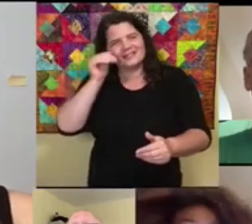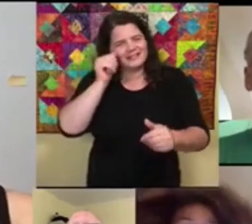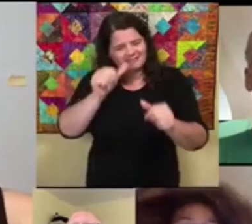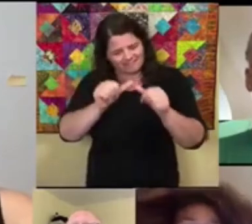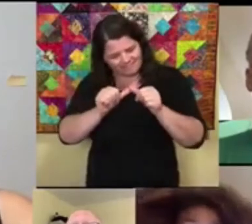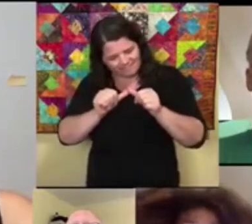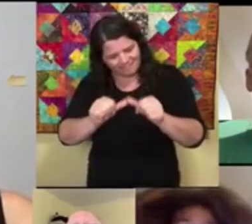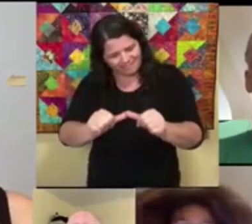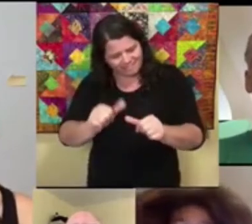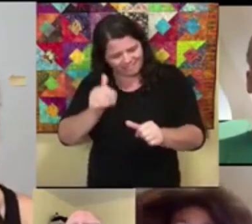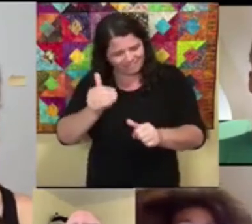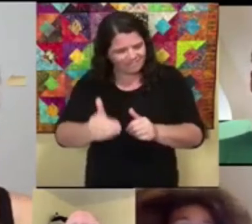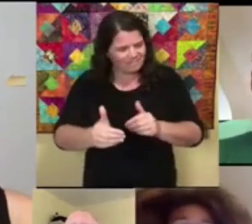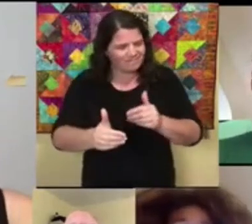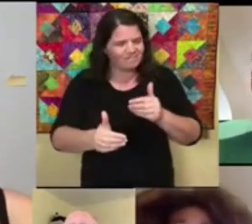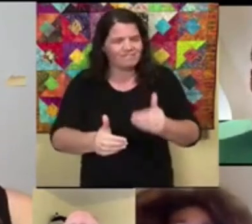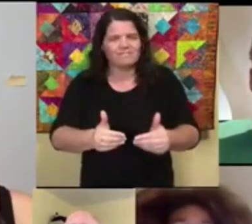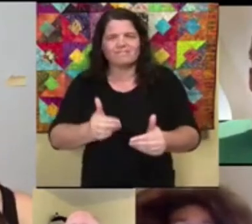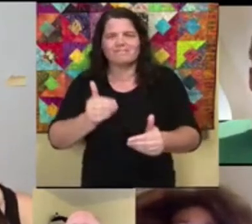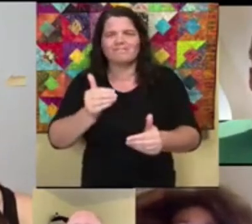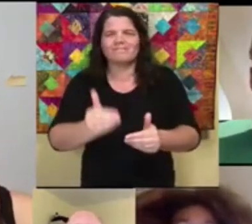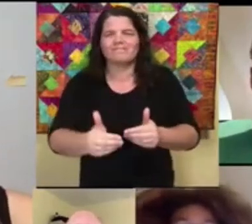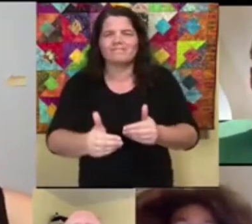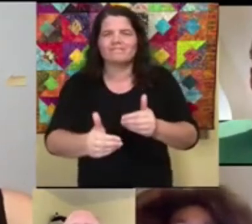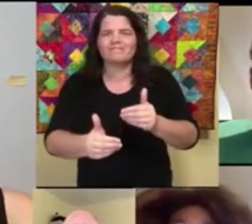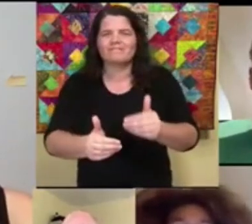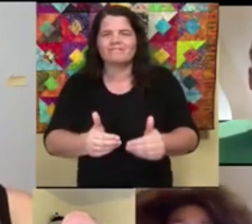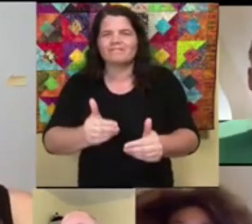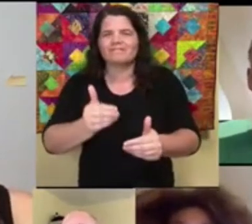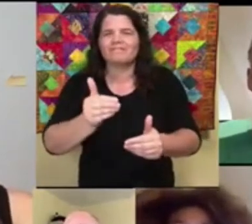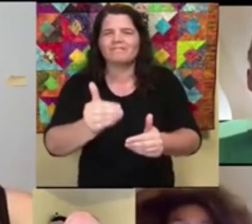forward. Keep on moving